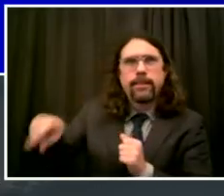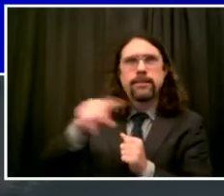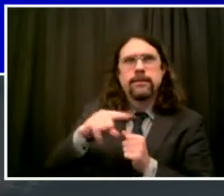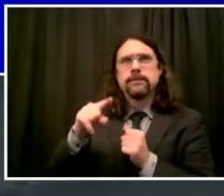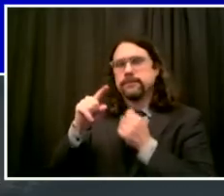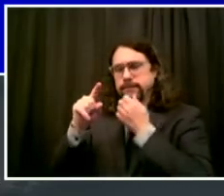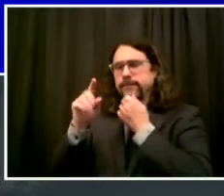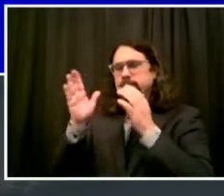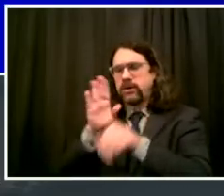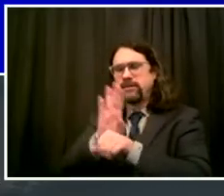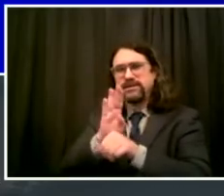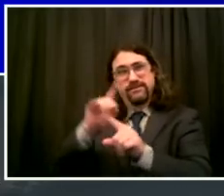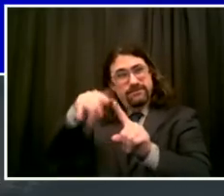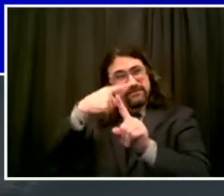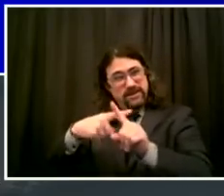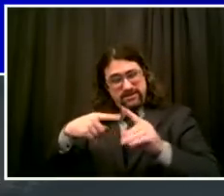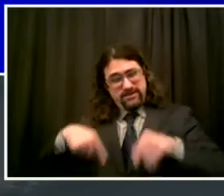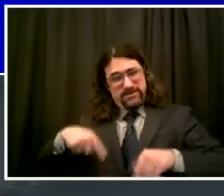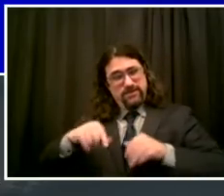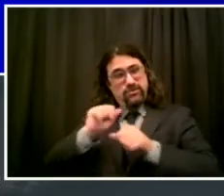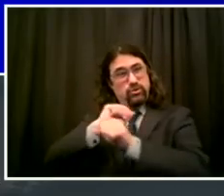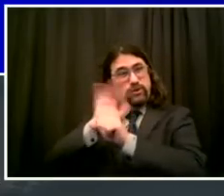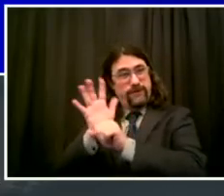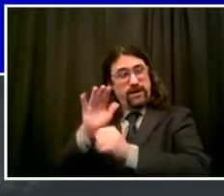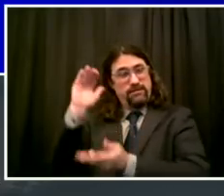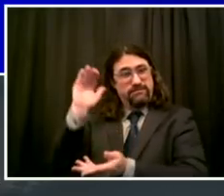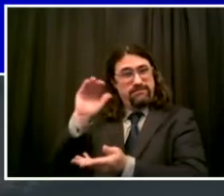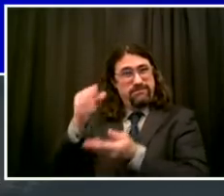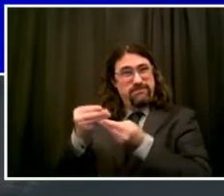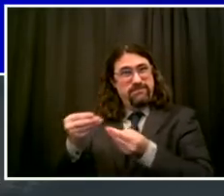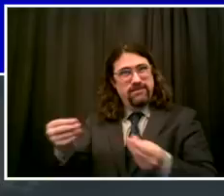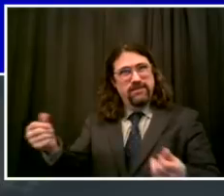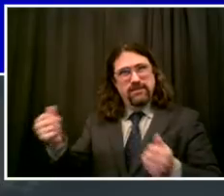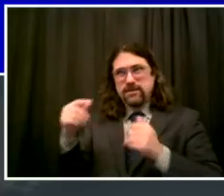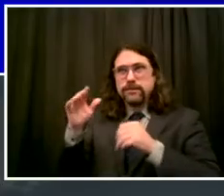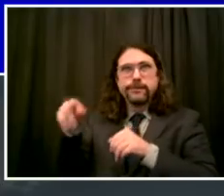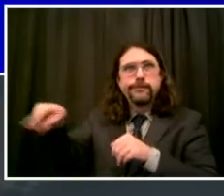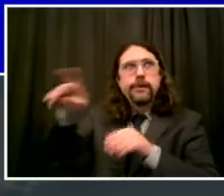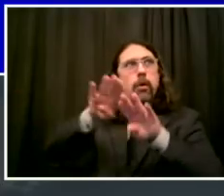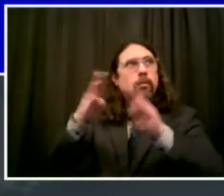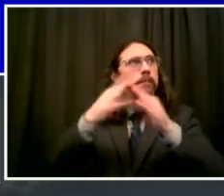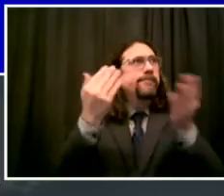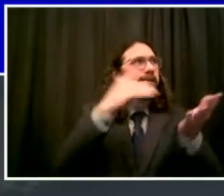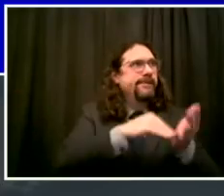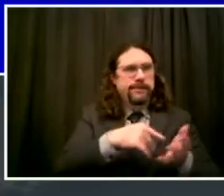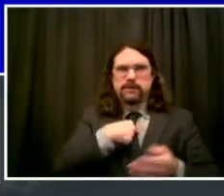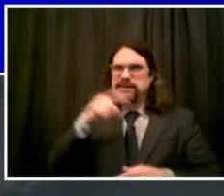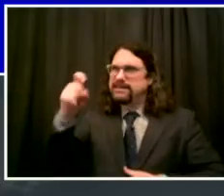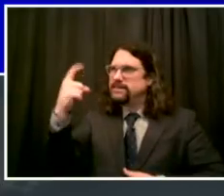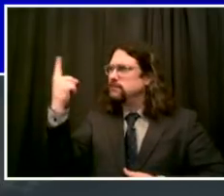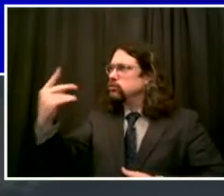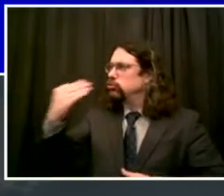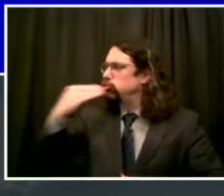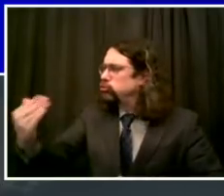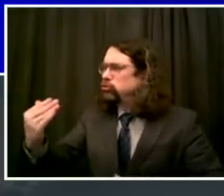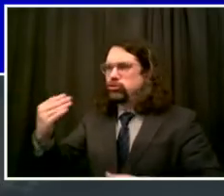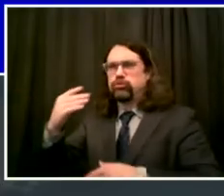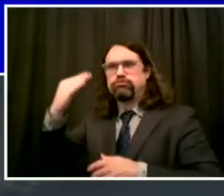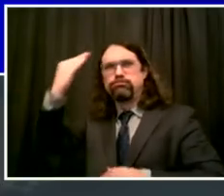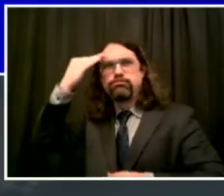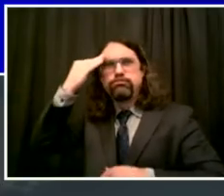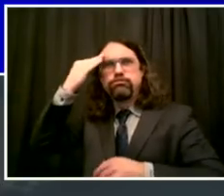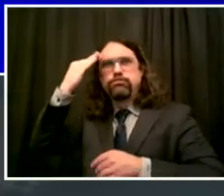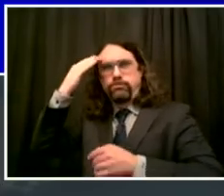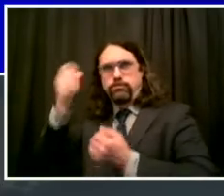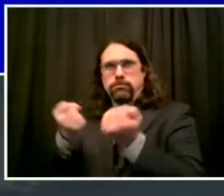Services has proven itself time and again. It's going to take on more and more responsibility going forward. To fill the role of commissioner,